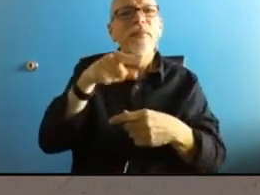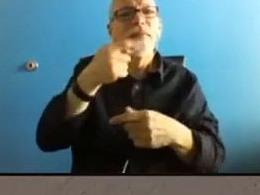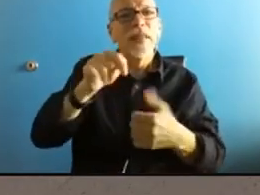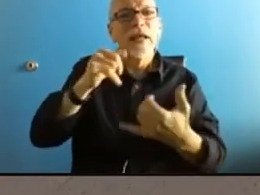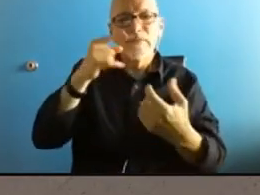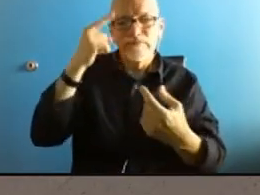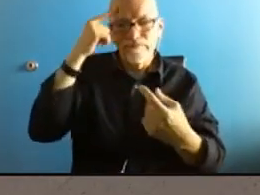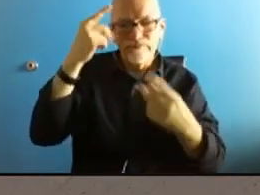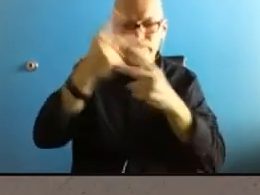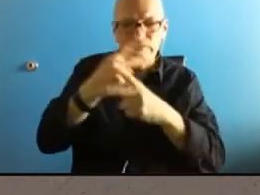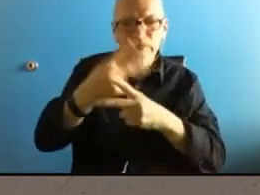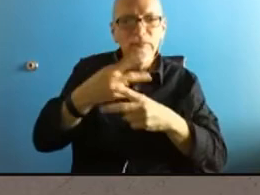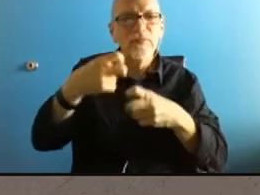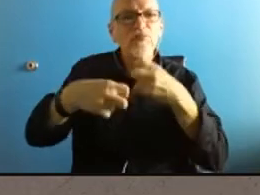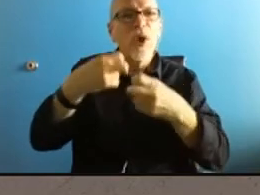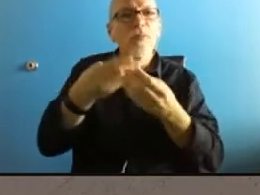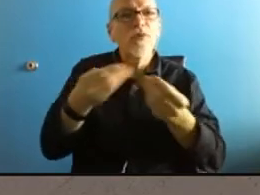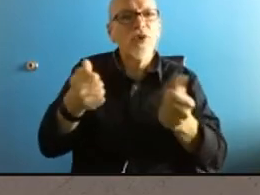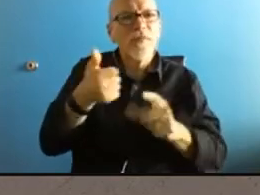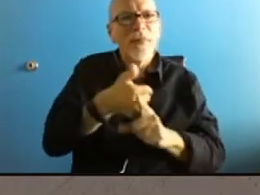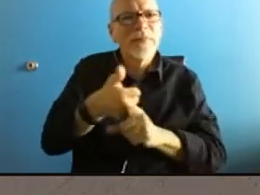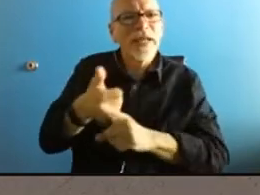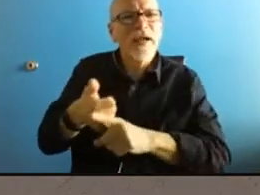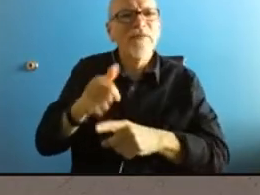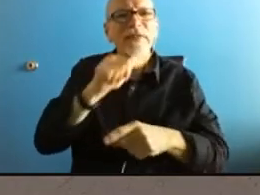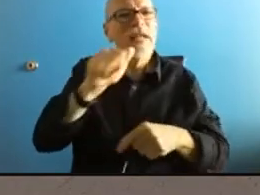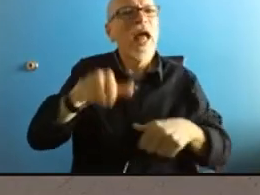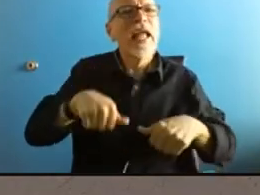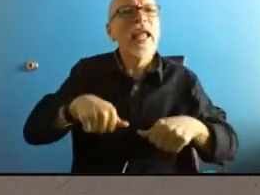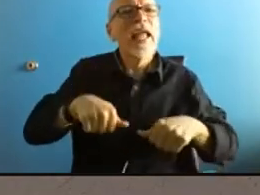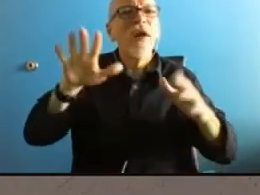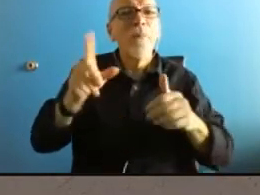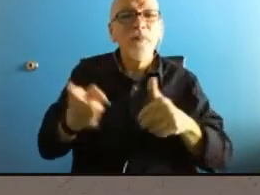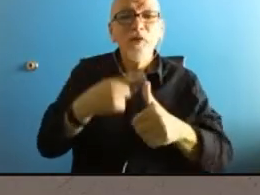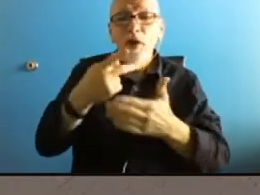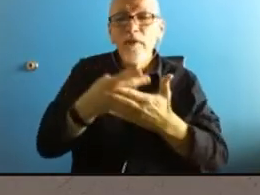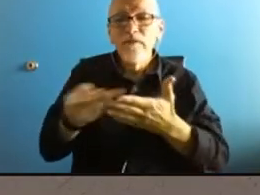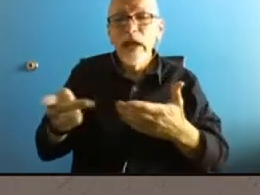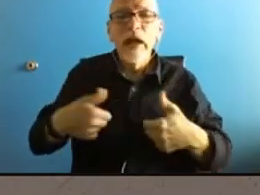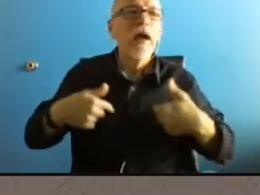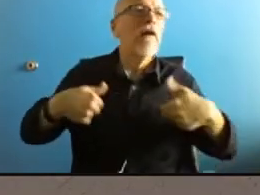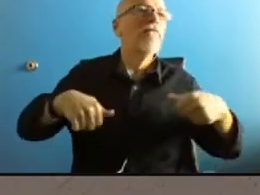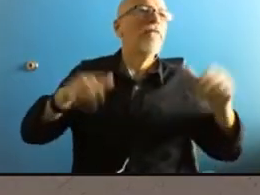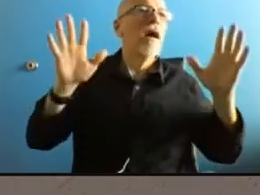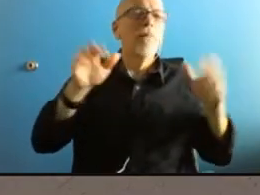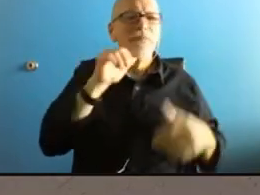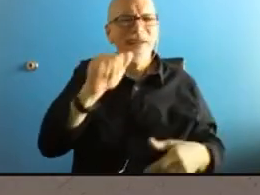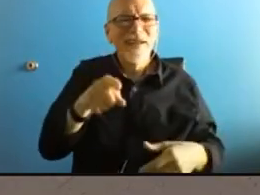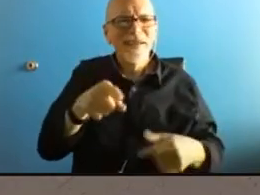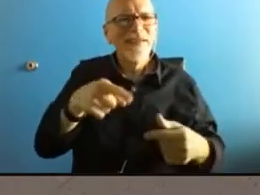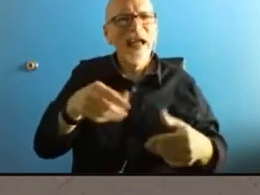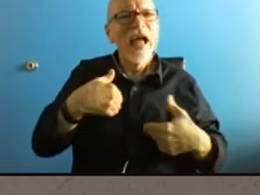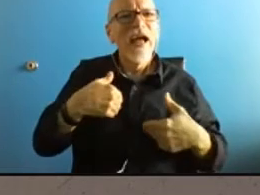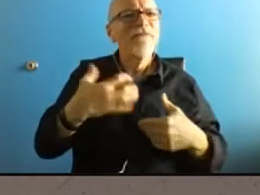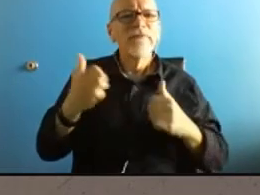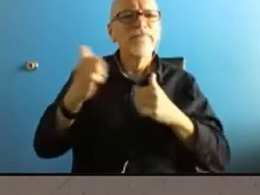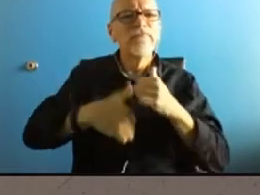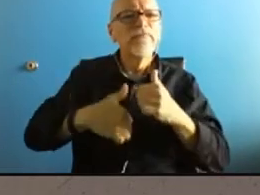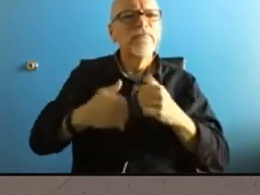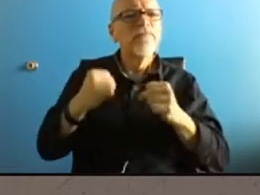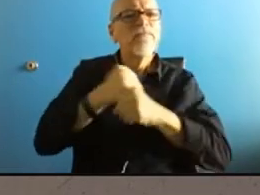their own. They're not giving up after the first try. They've got that grit. They've got